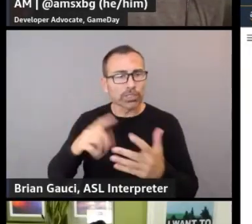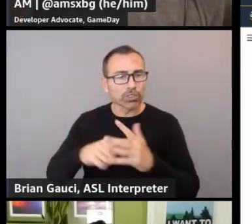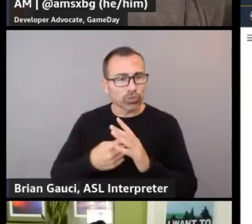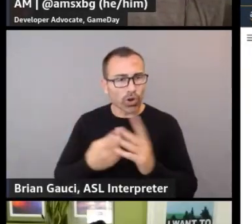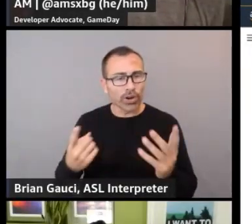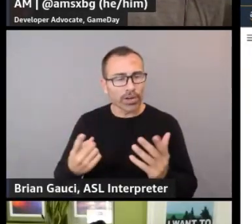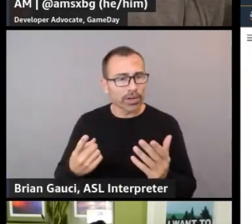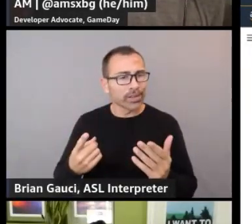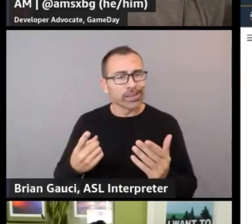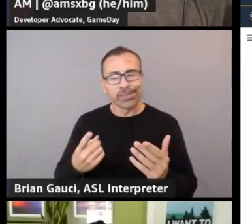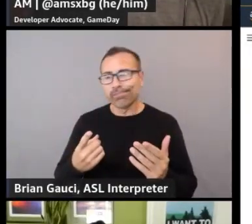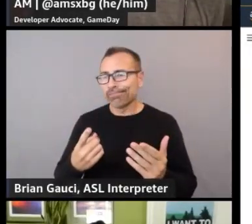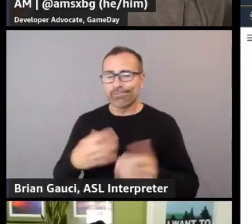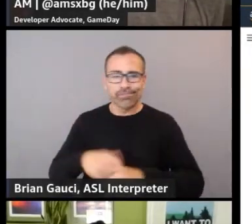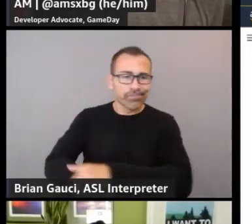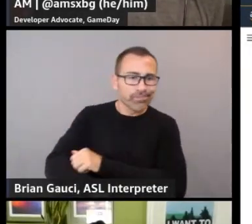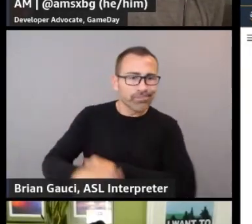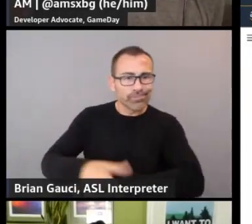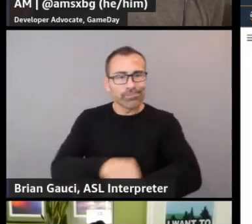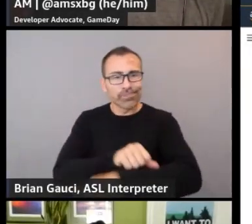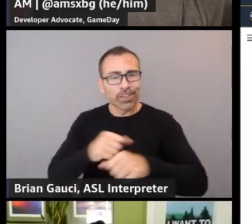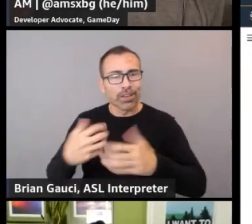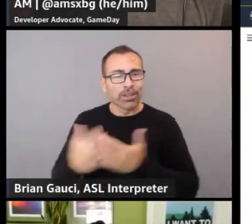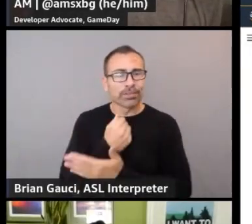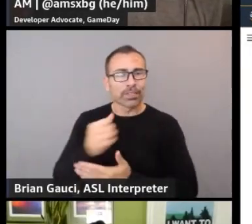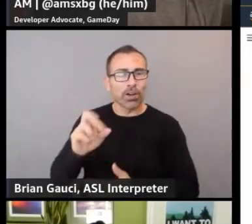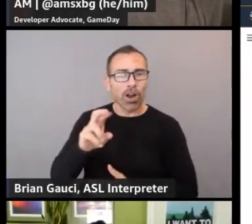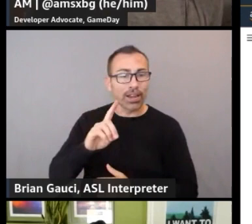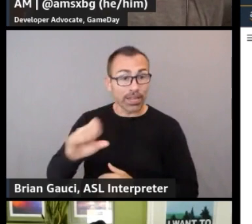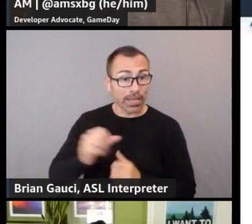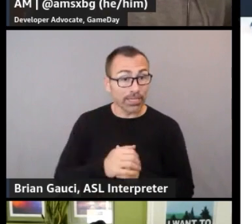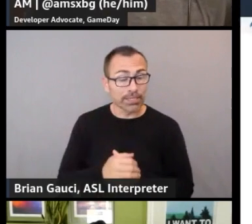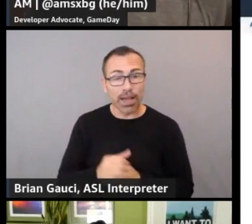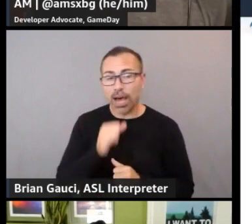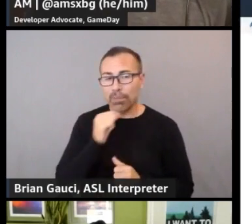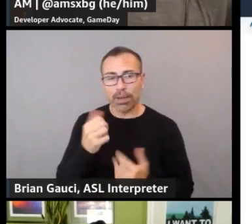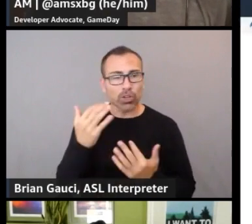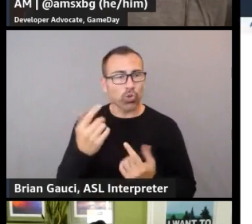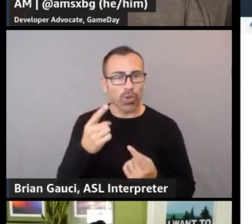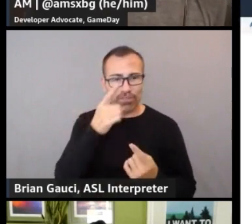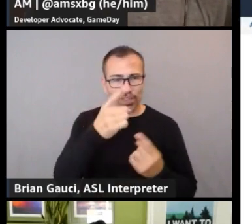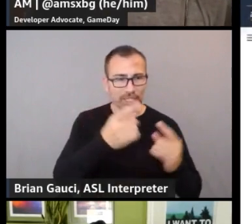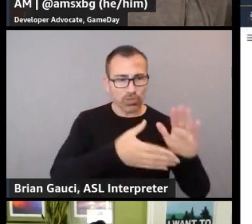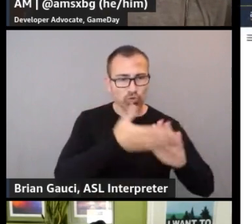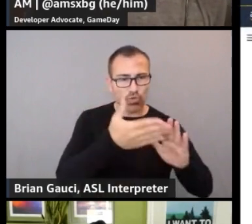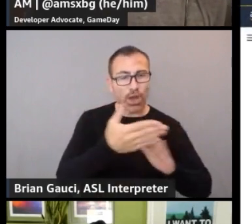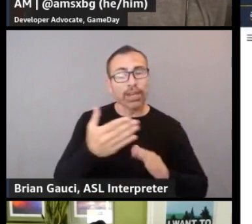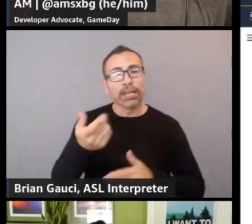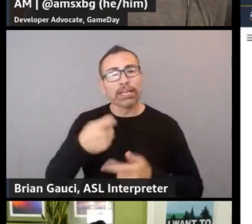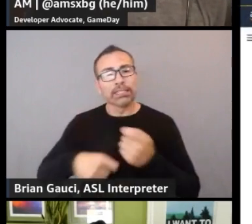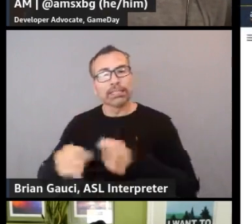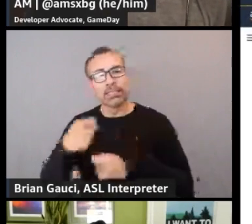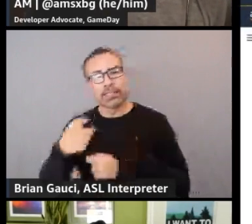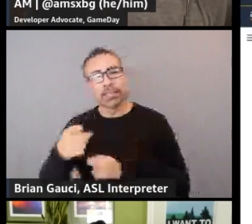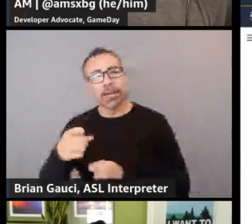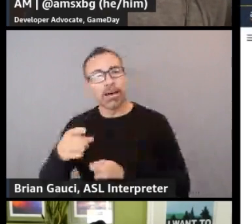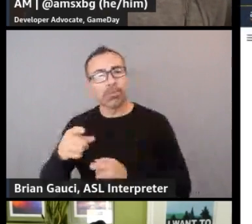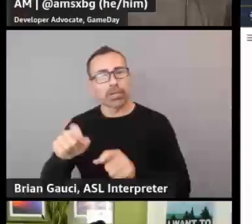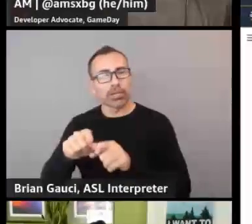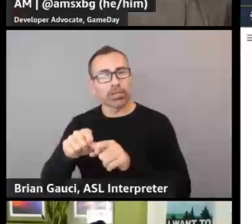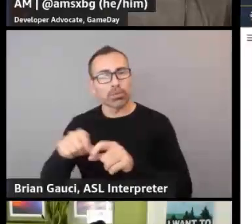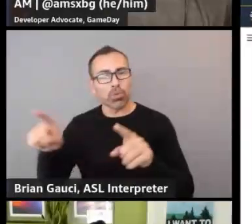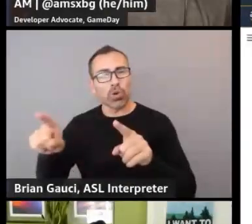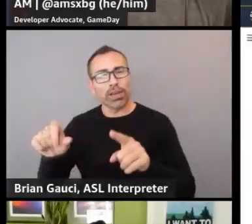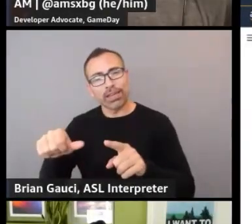tires. So I'm not going to wait until this is done though. I'm going to deploy in a different region,